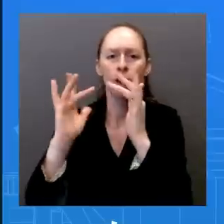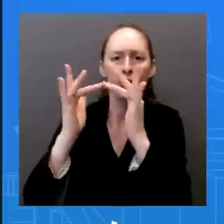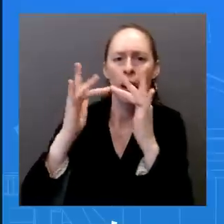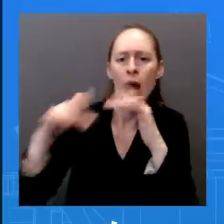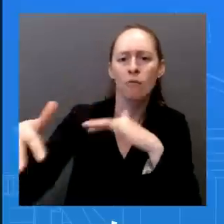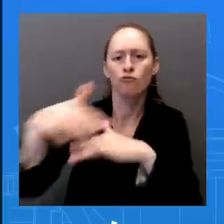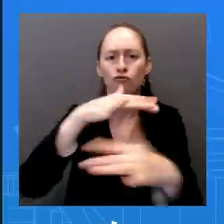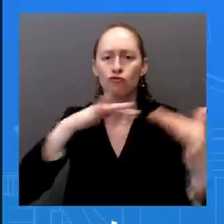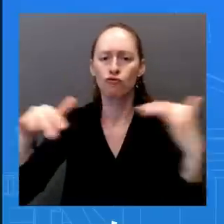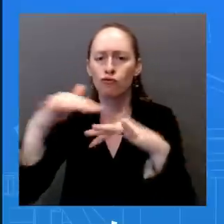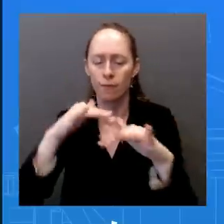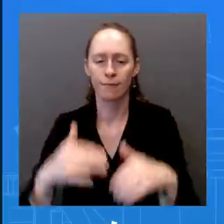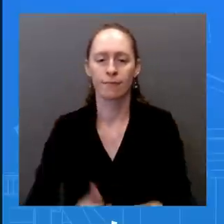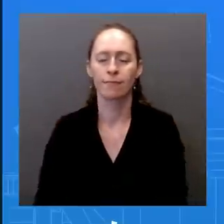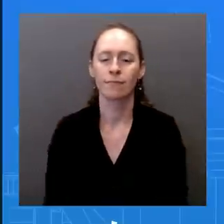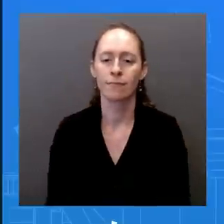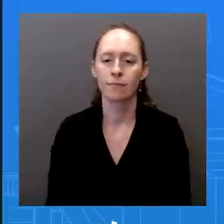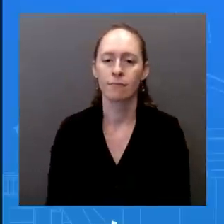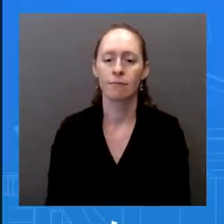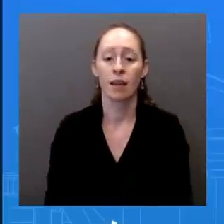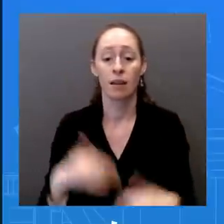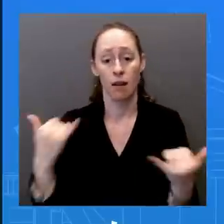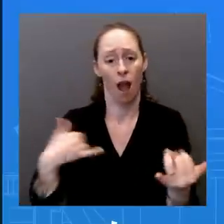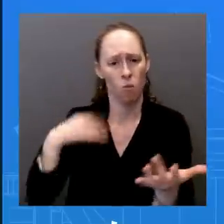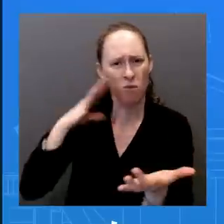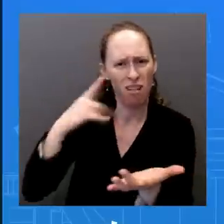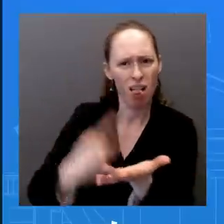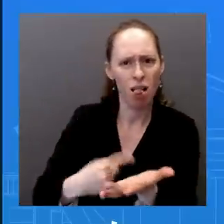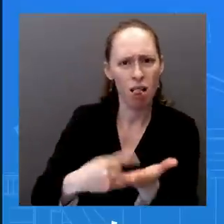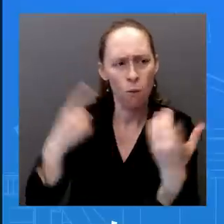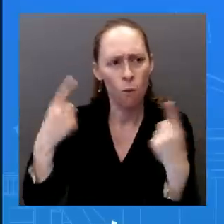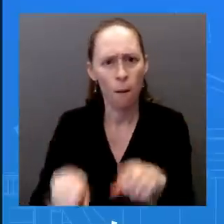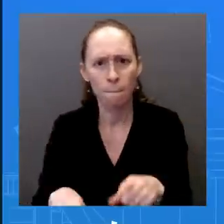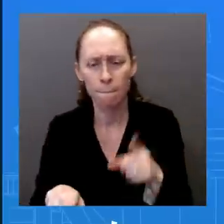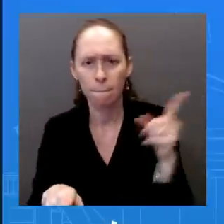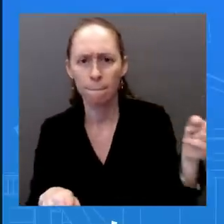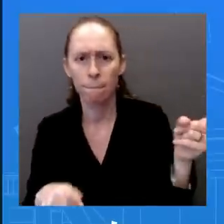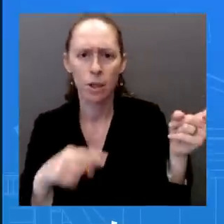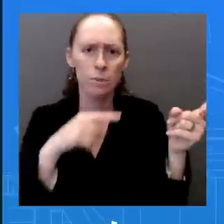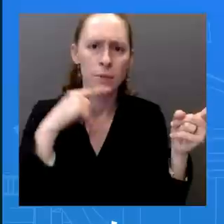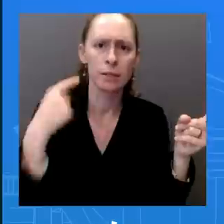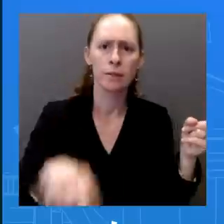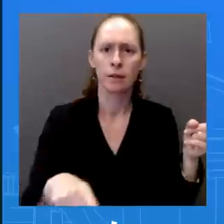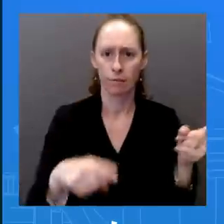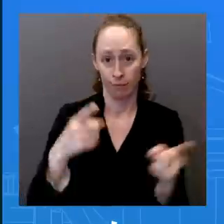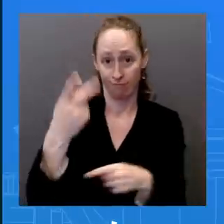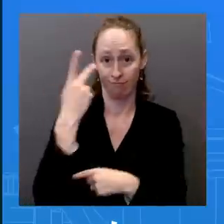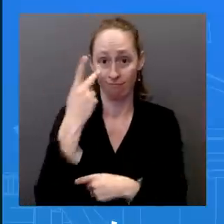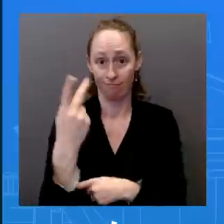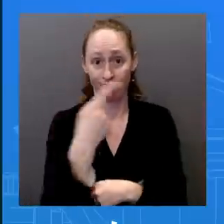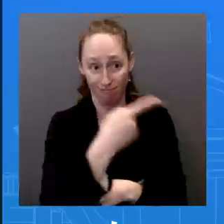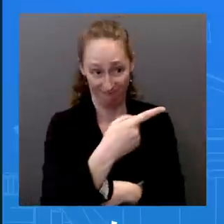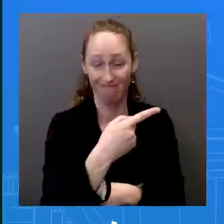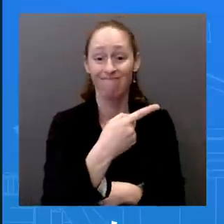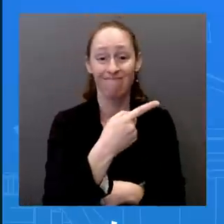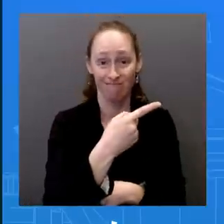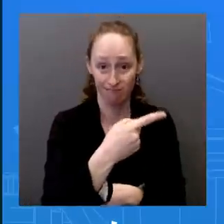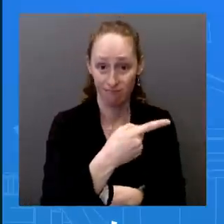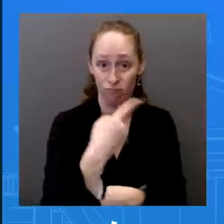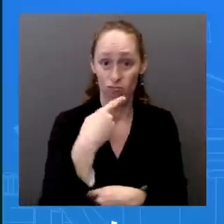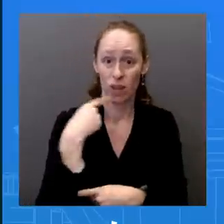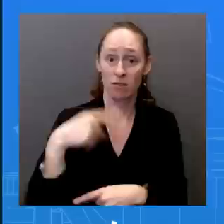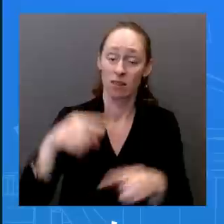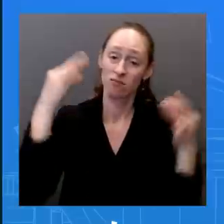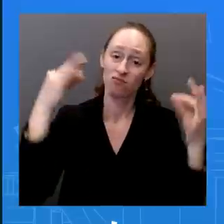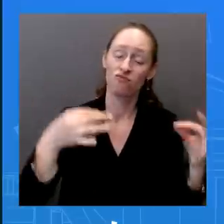today. Since Russia launched its full-scale invasion back in February, the Ukrainian military and the